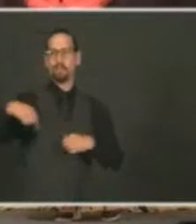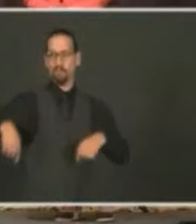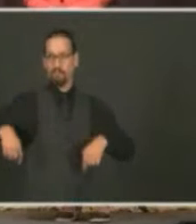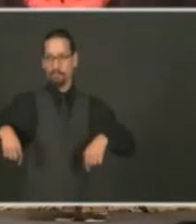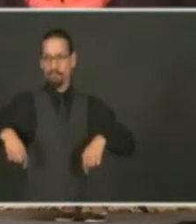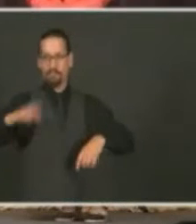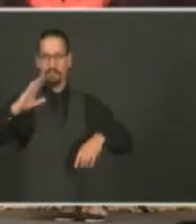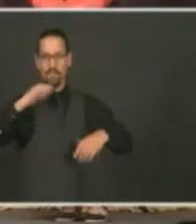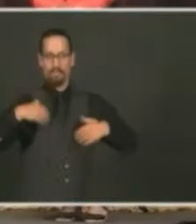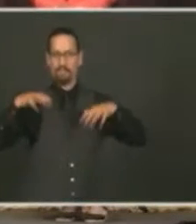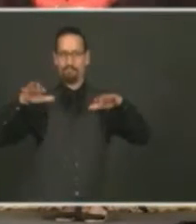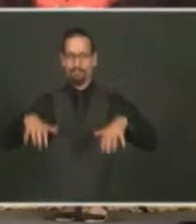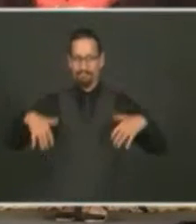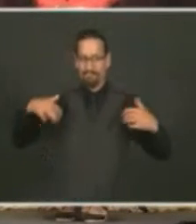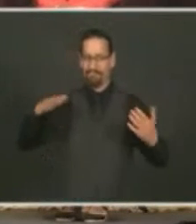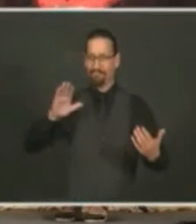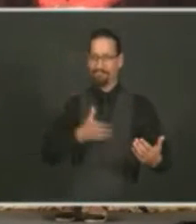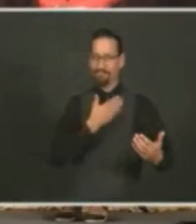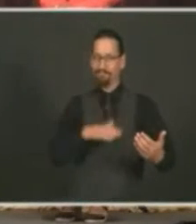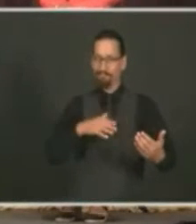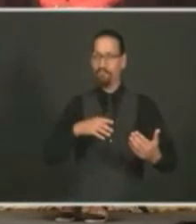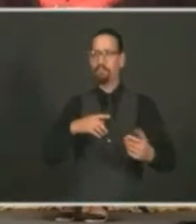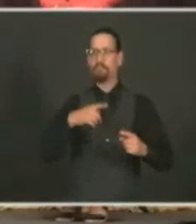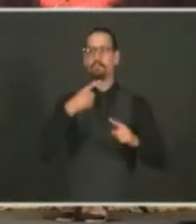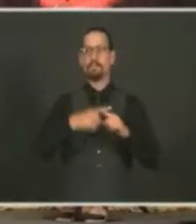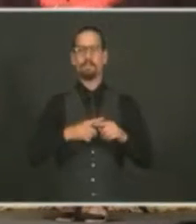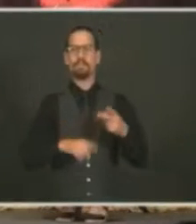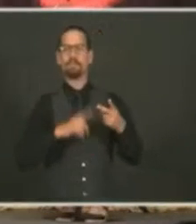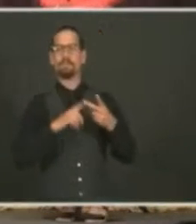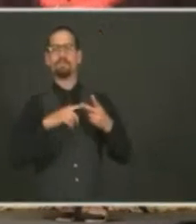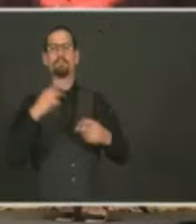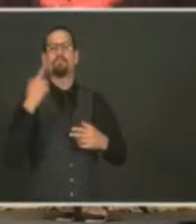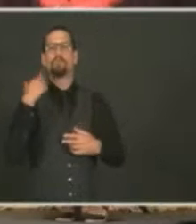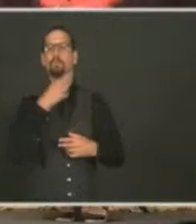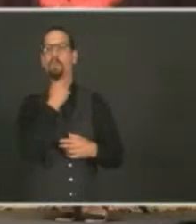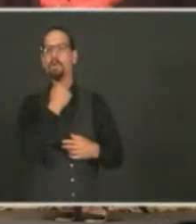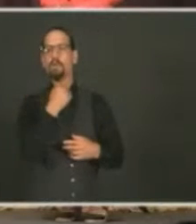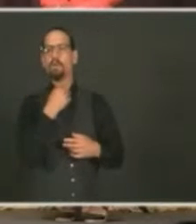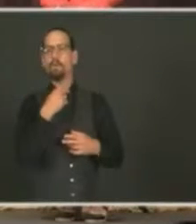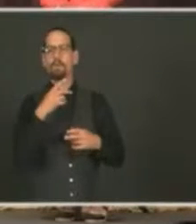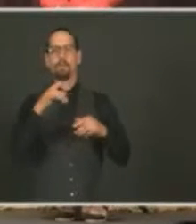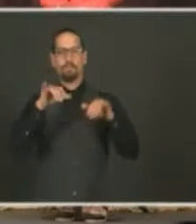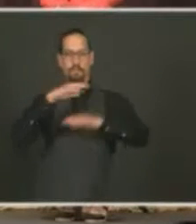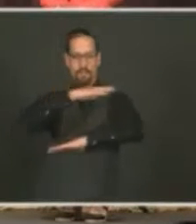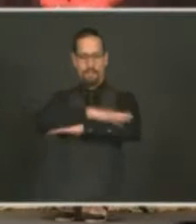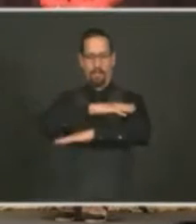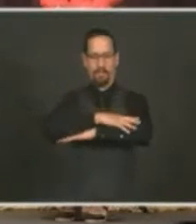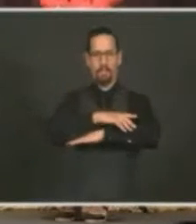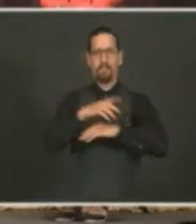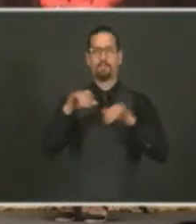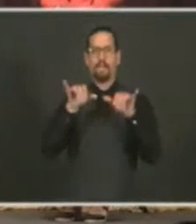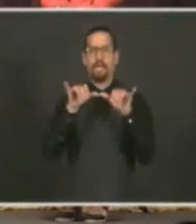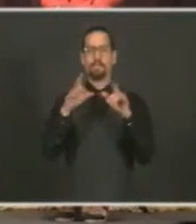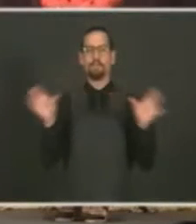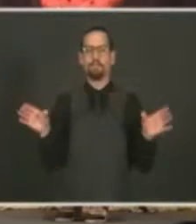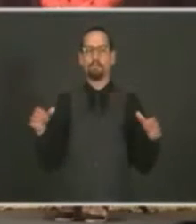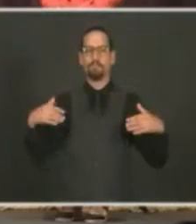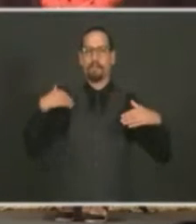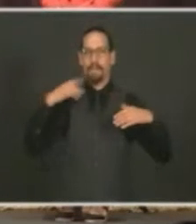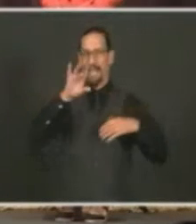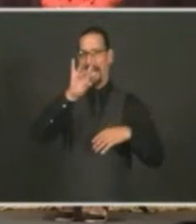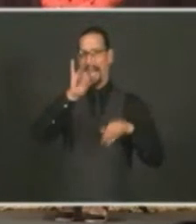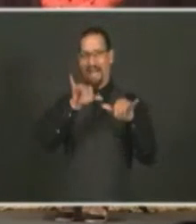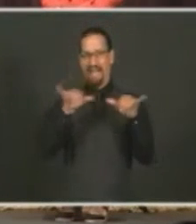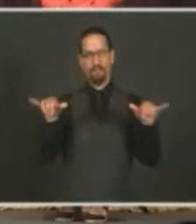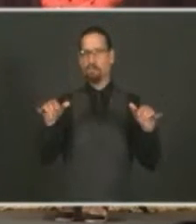feet. Are there changes in the schools that maybe they should be planning for? For instance, all theater in schools were canceled, and